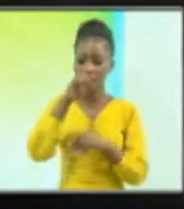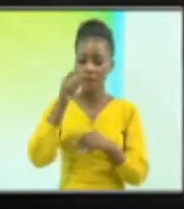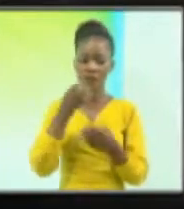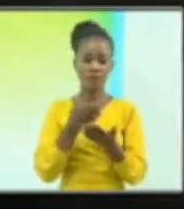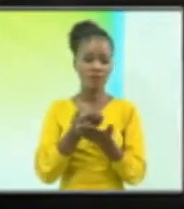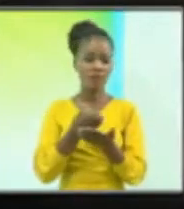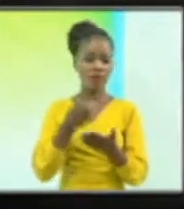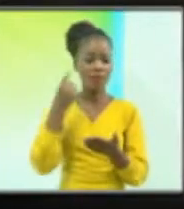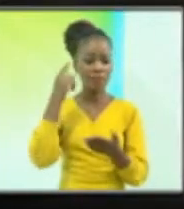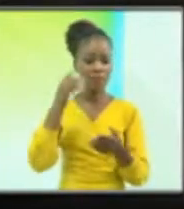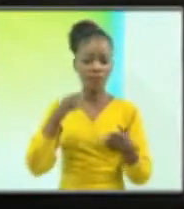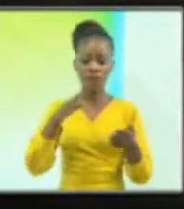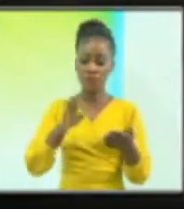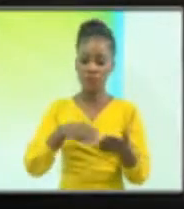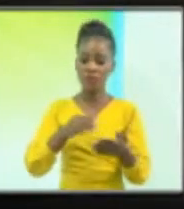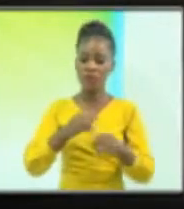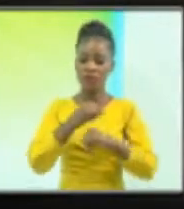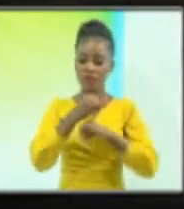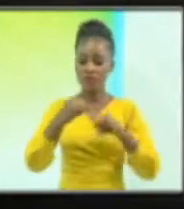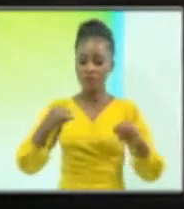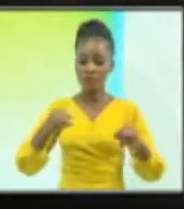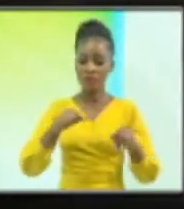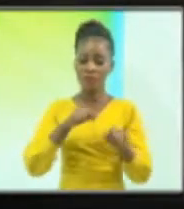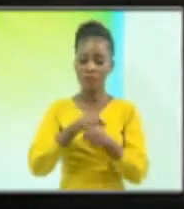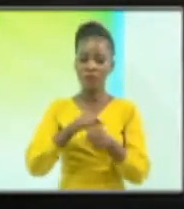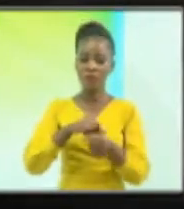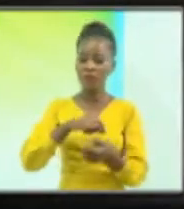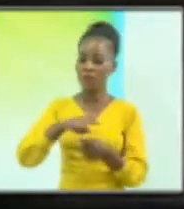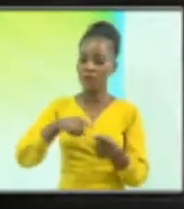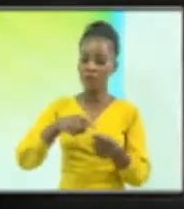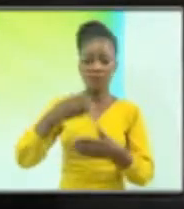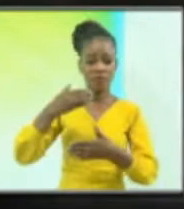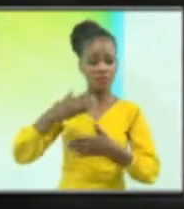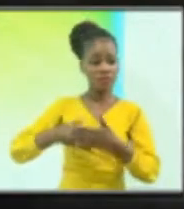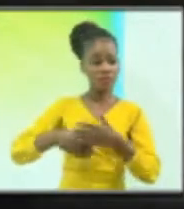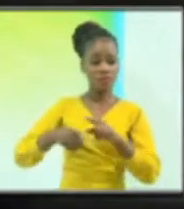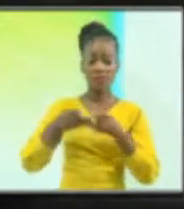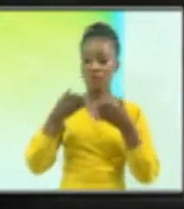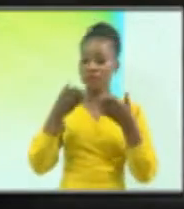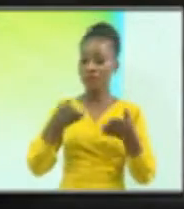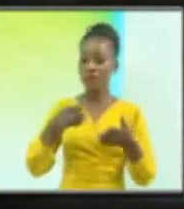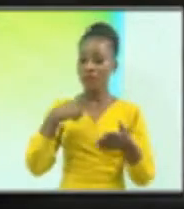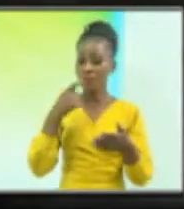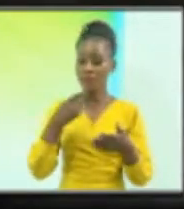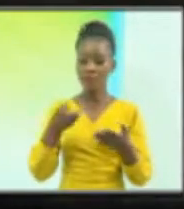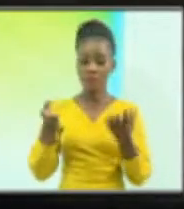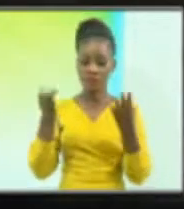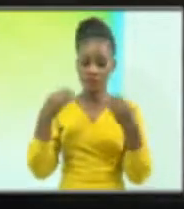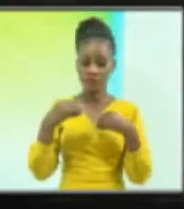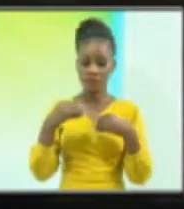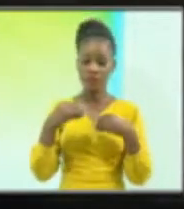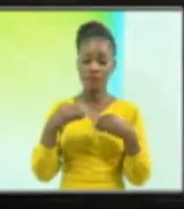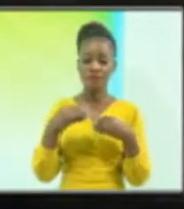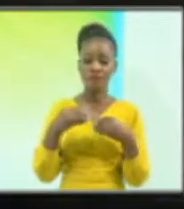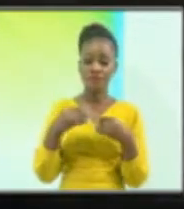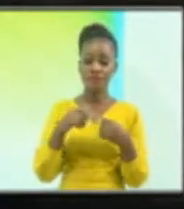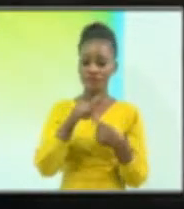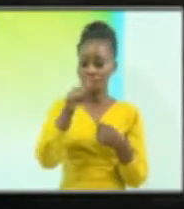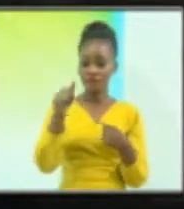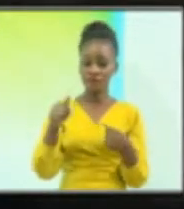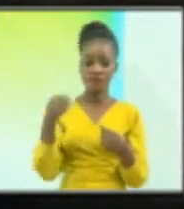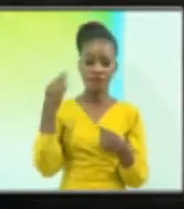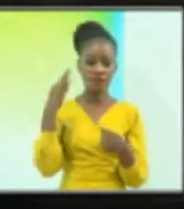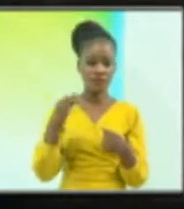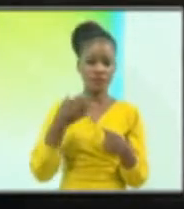from cleaners, from people working around the gate. These are the people who are crowding this place. Otherwise, if we